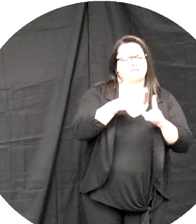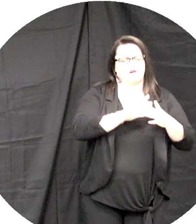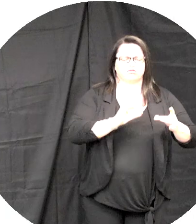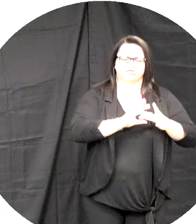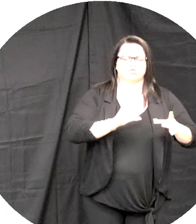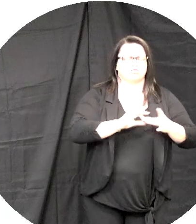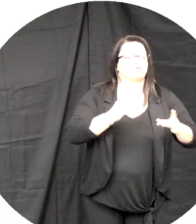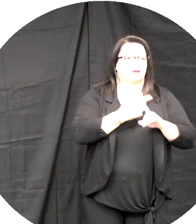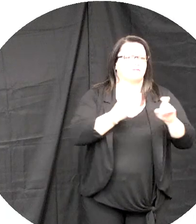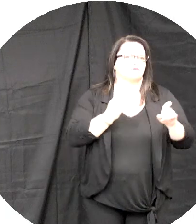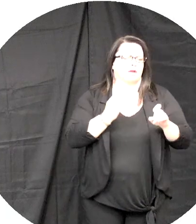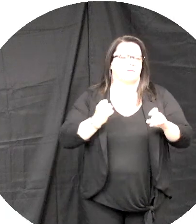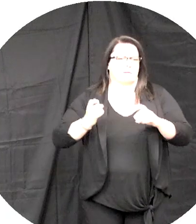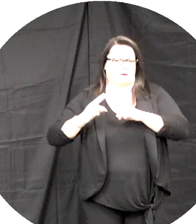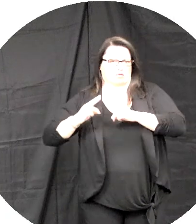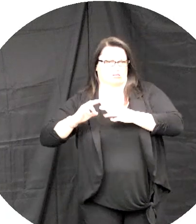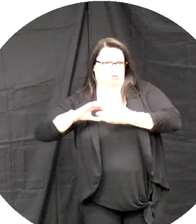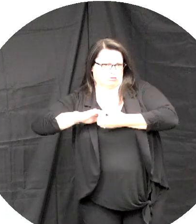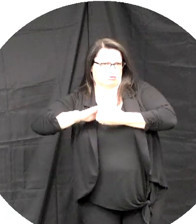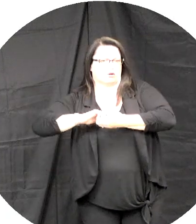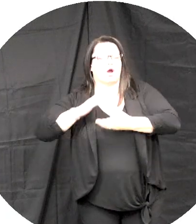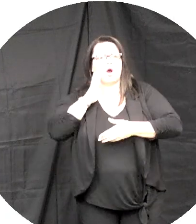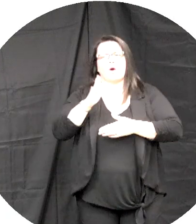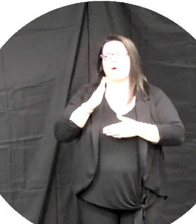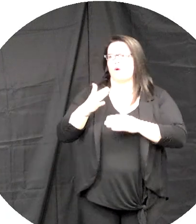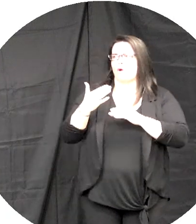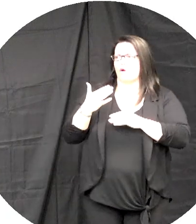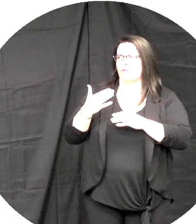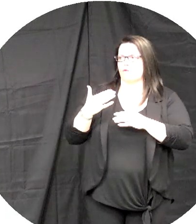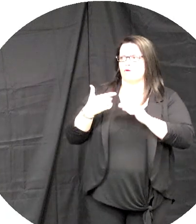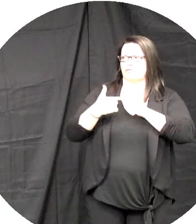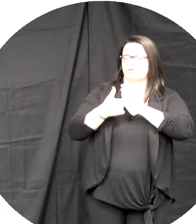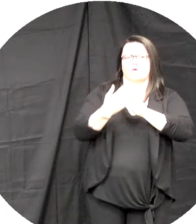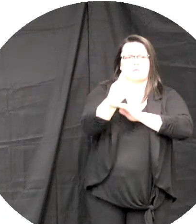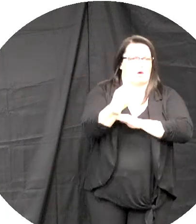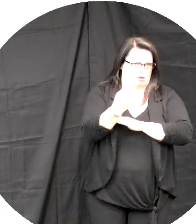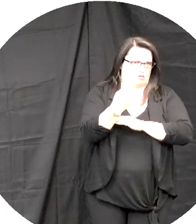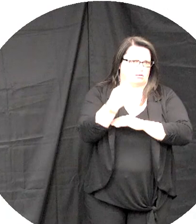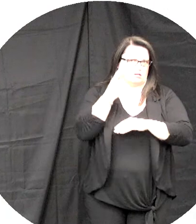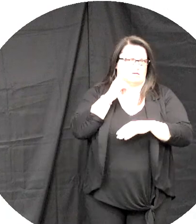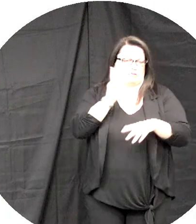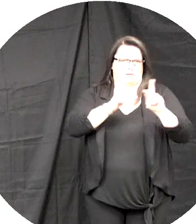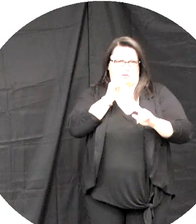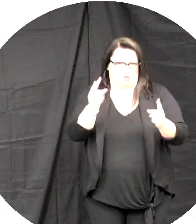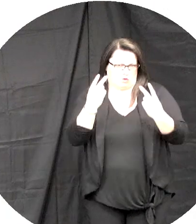play one for the benefit of trustees and those viewing.